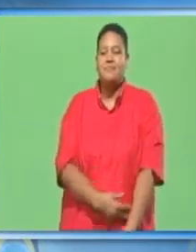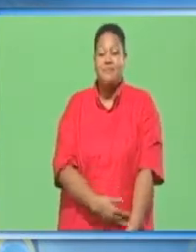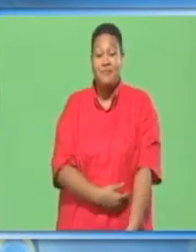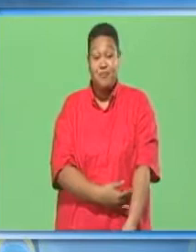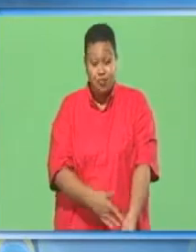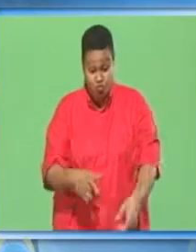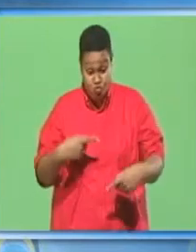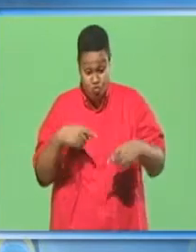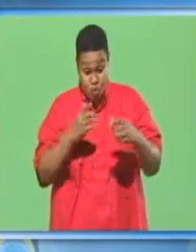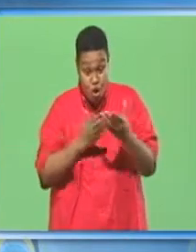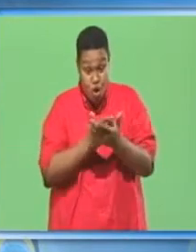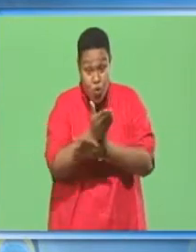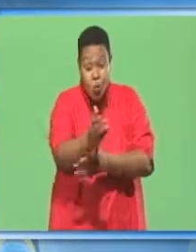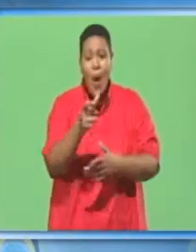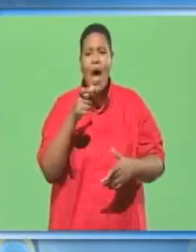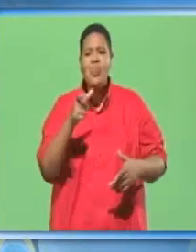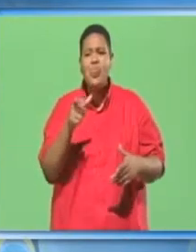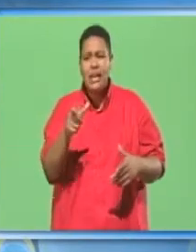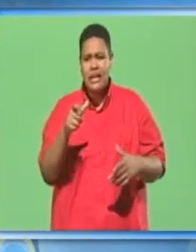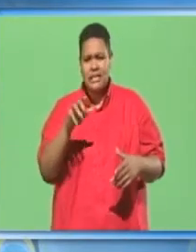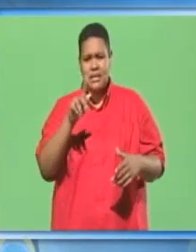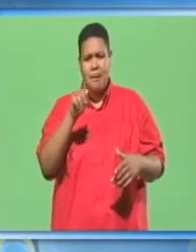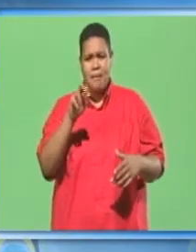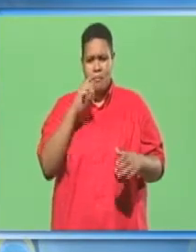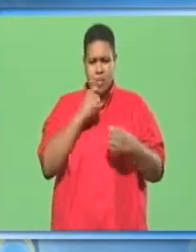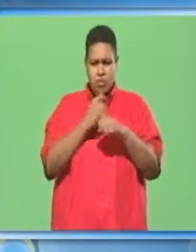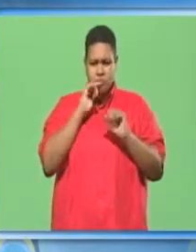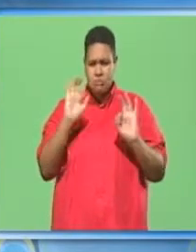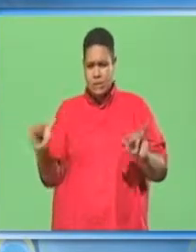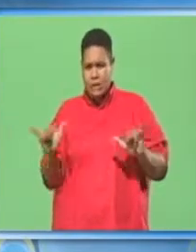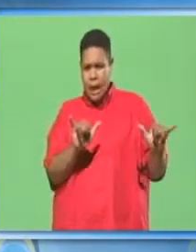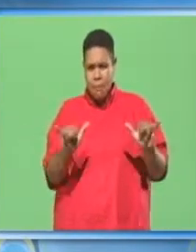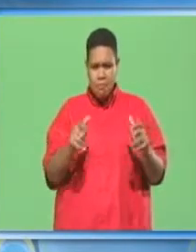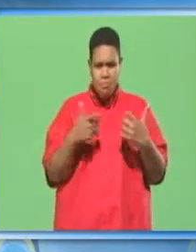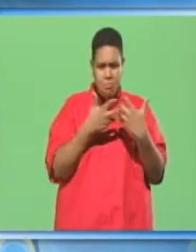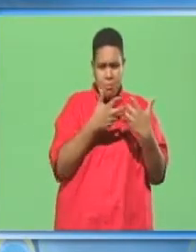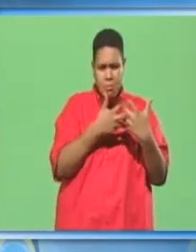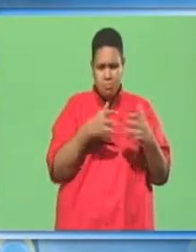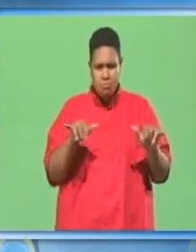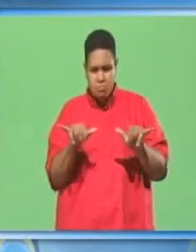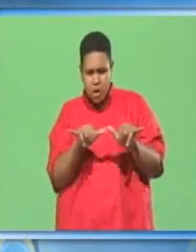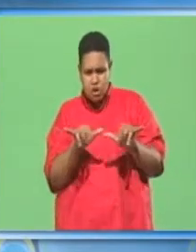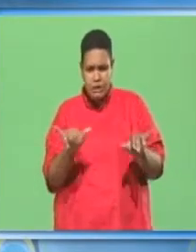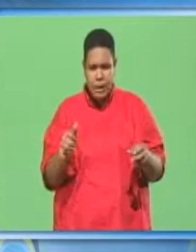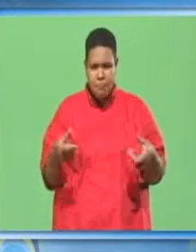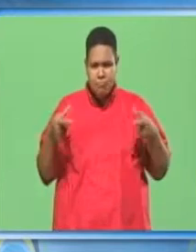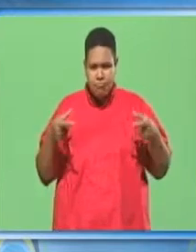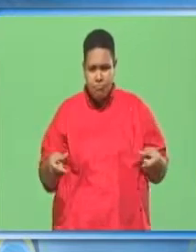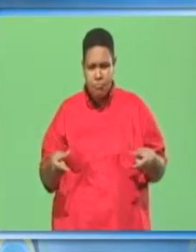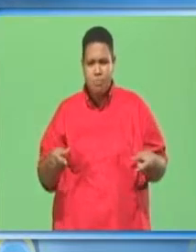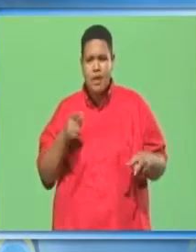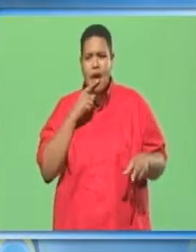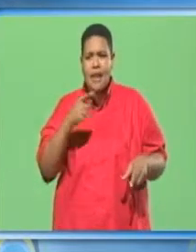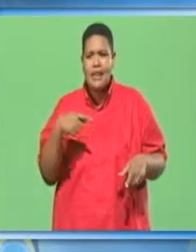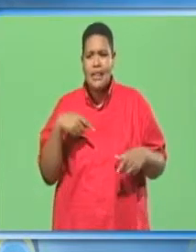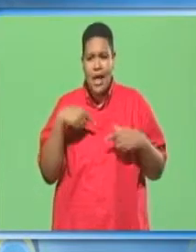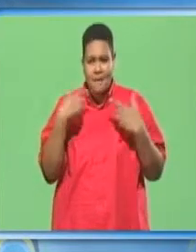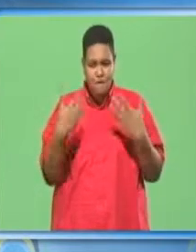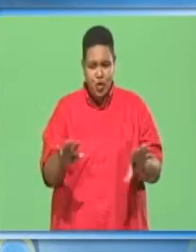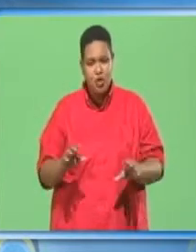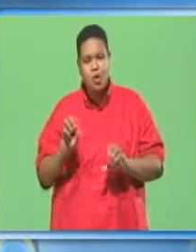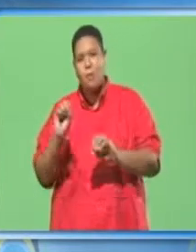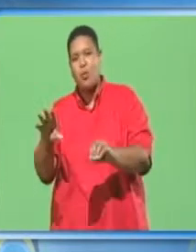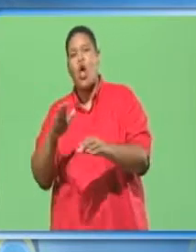Run it through a thickness planer to get the correct thickness, and then rip it to width on a table